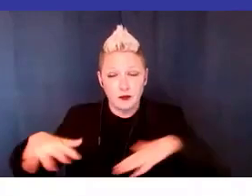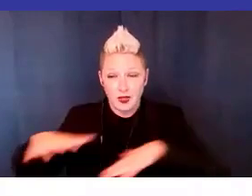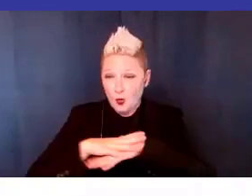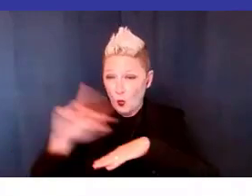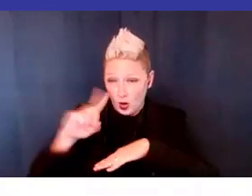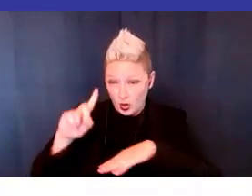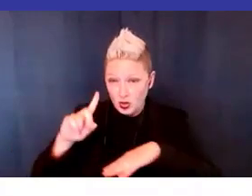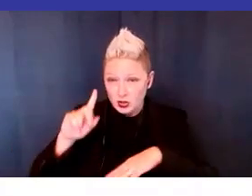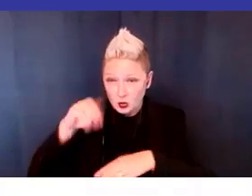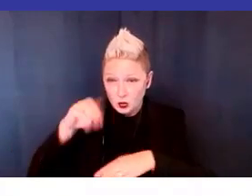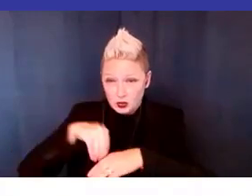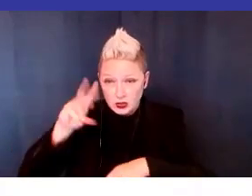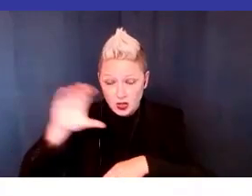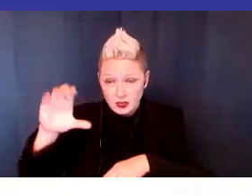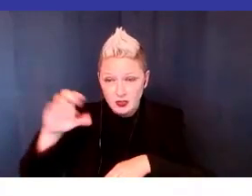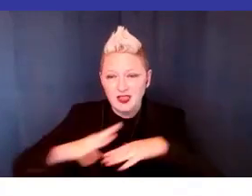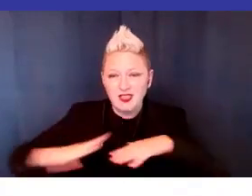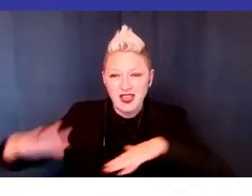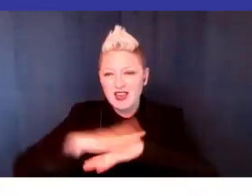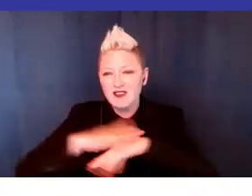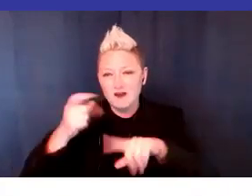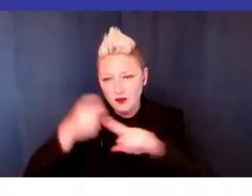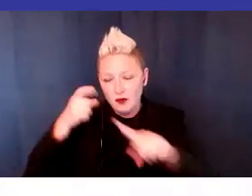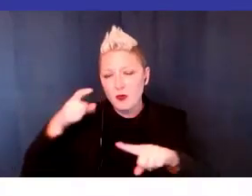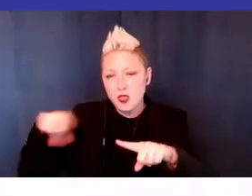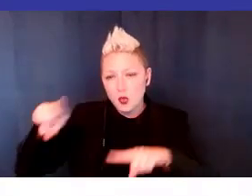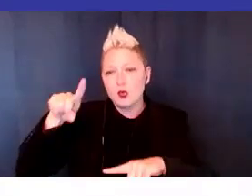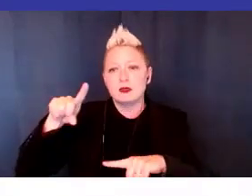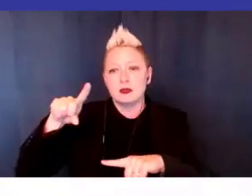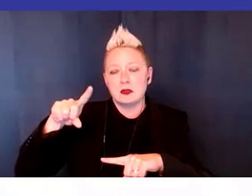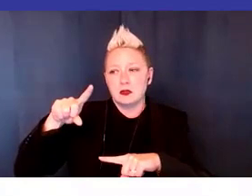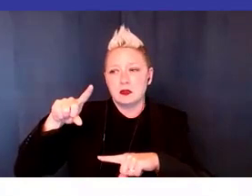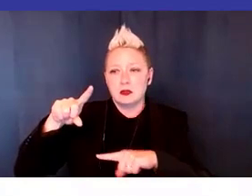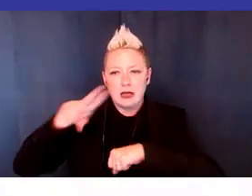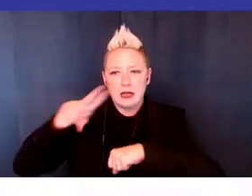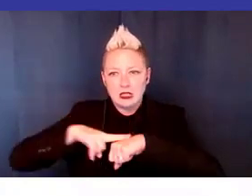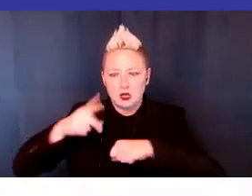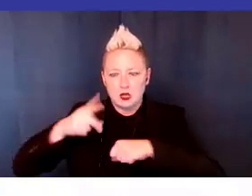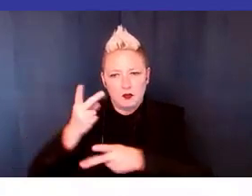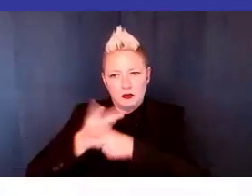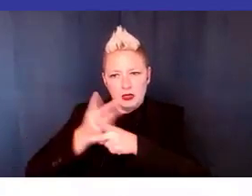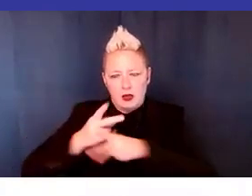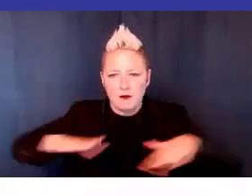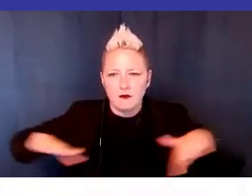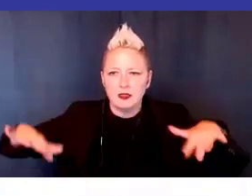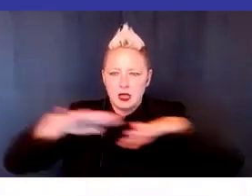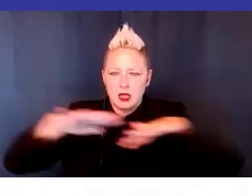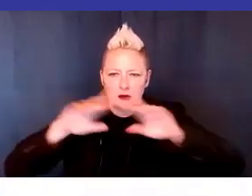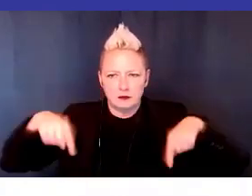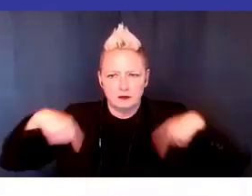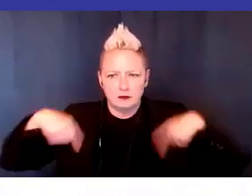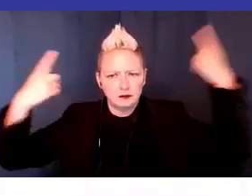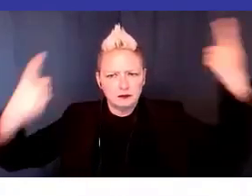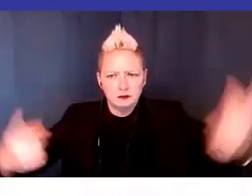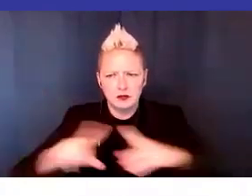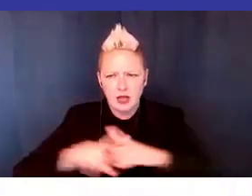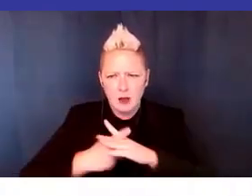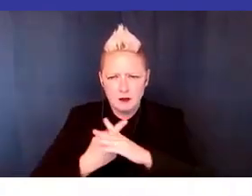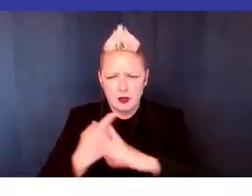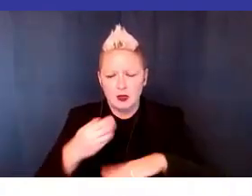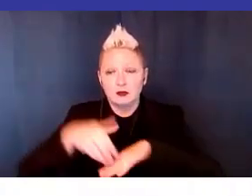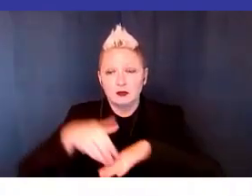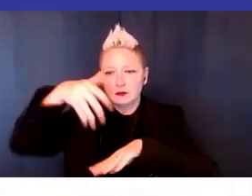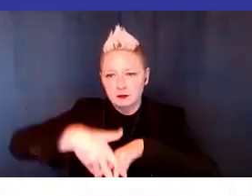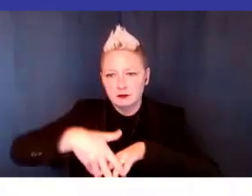today's event is that of the indigenous nations who have stewarded this land since time immemorial. The DPI will continue to cultivate